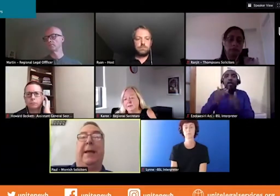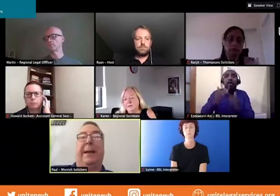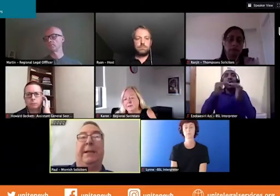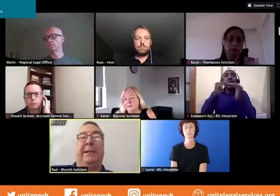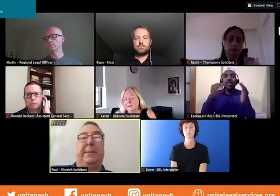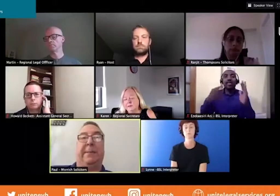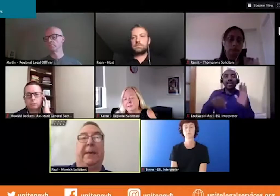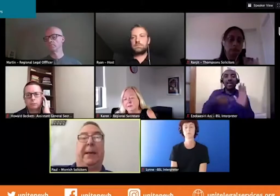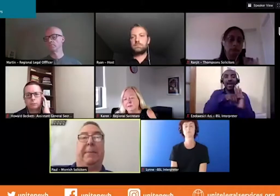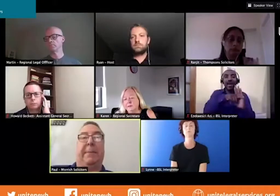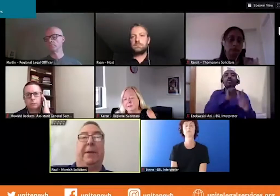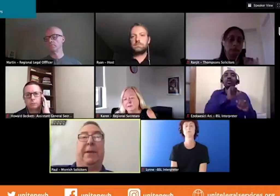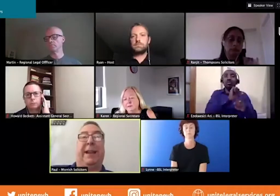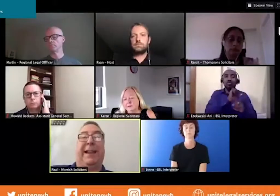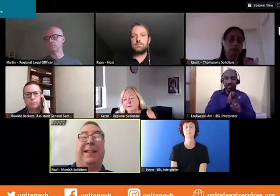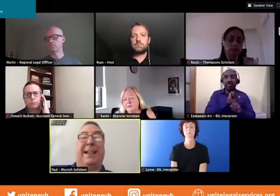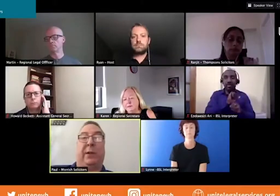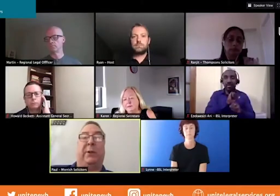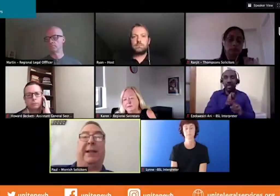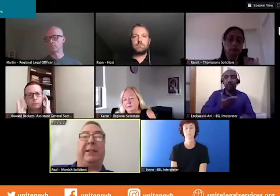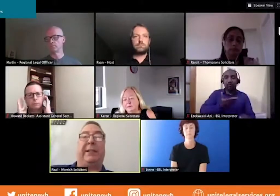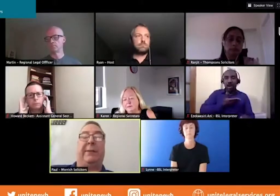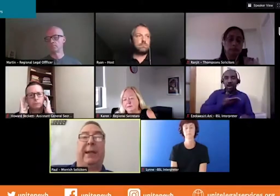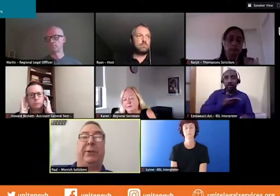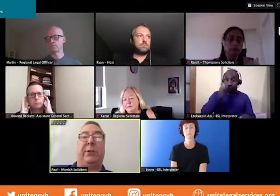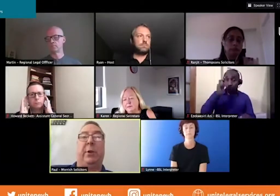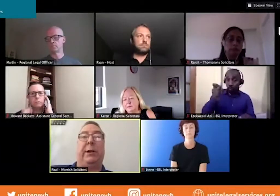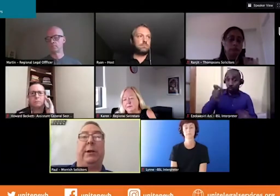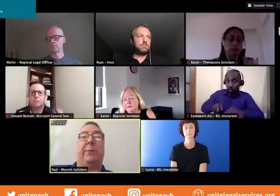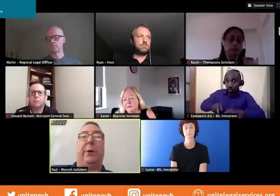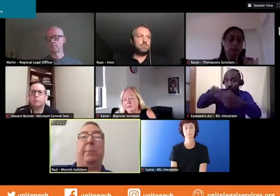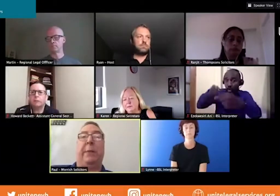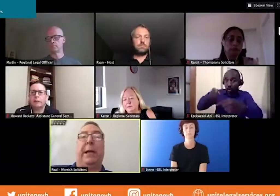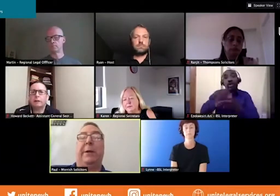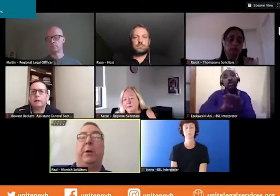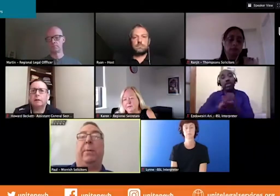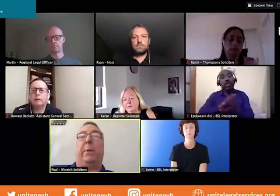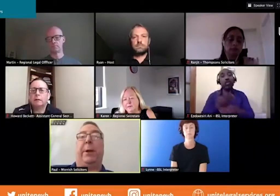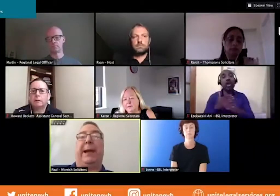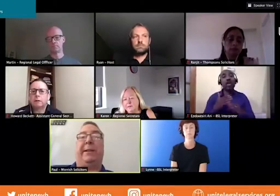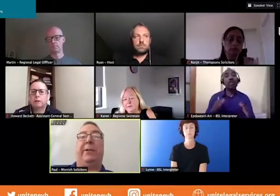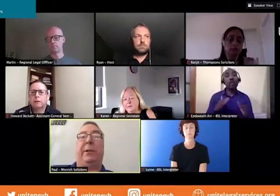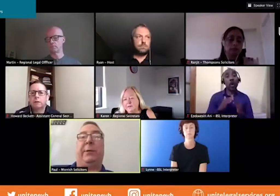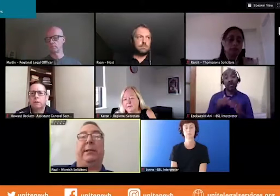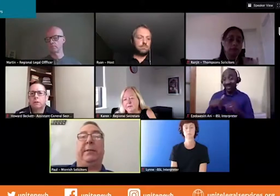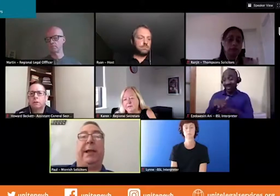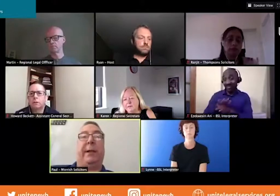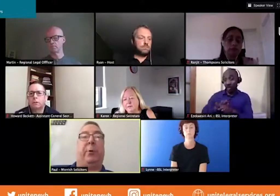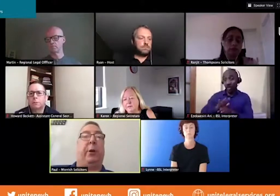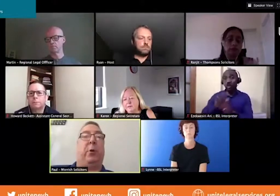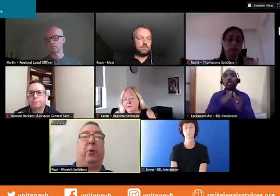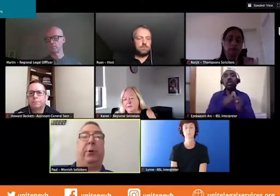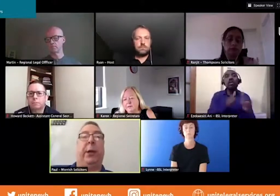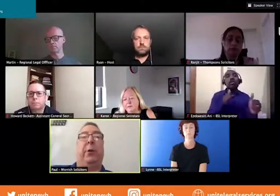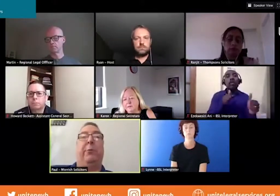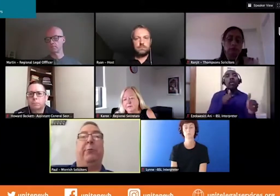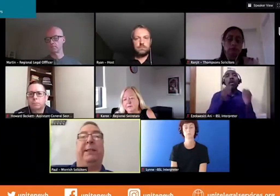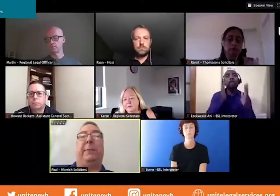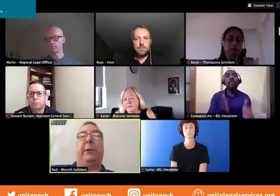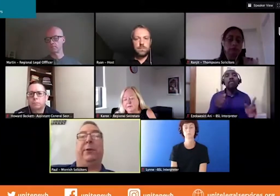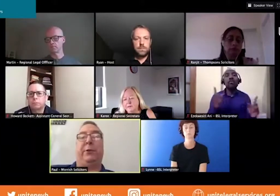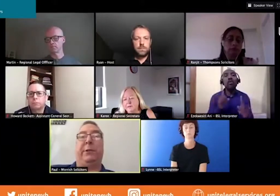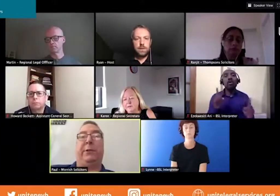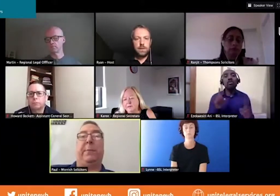that means that in this context, in relation to working from home, your employer has a duty to make what are called